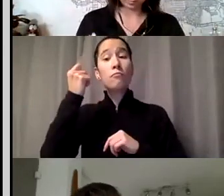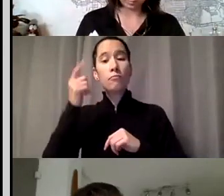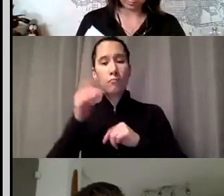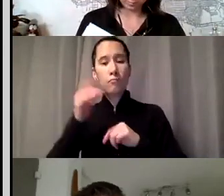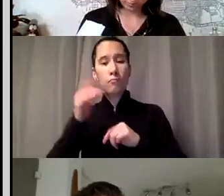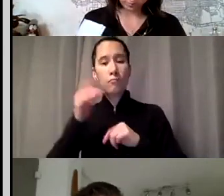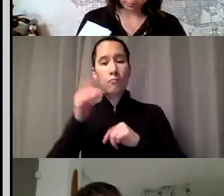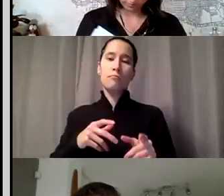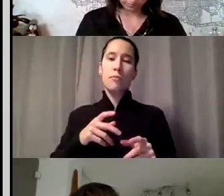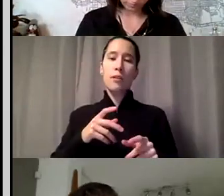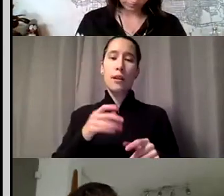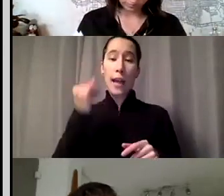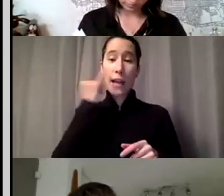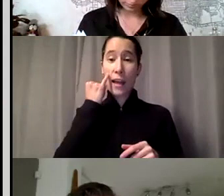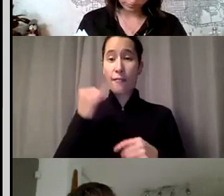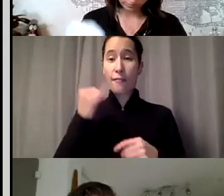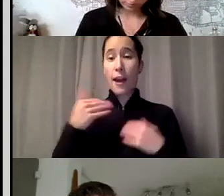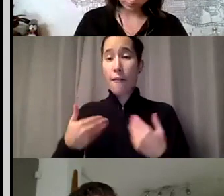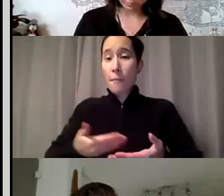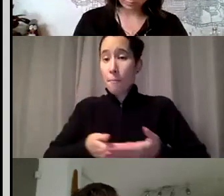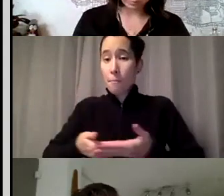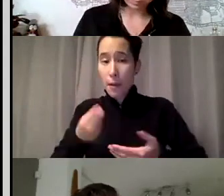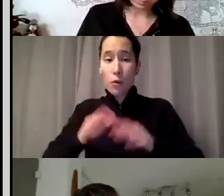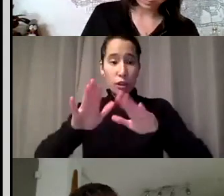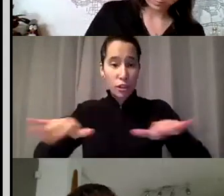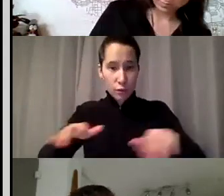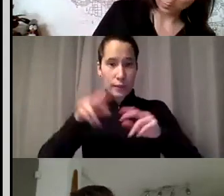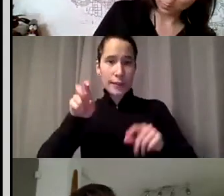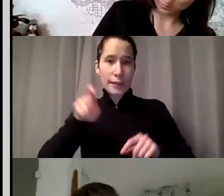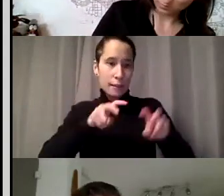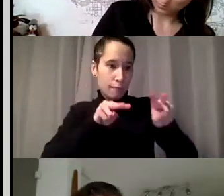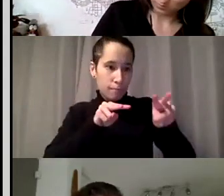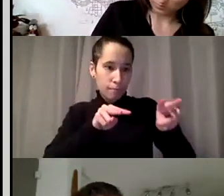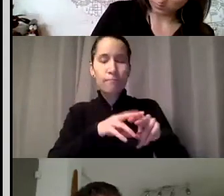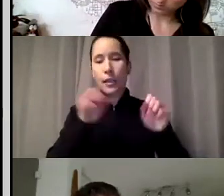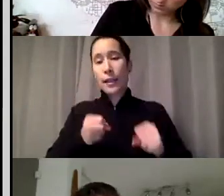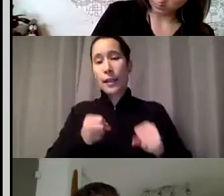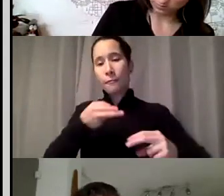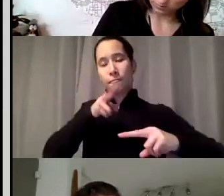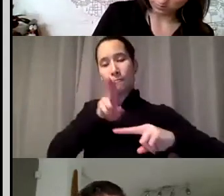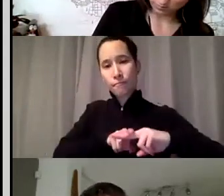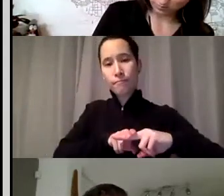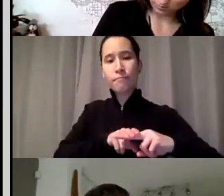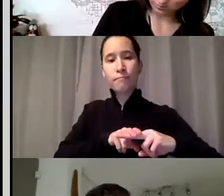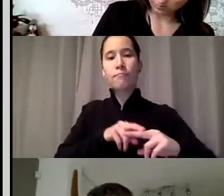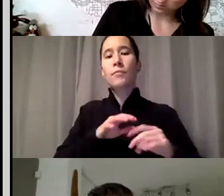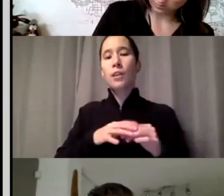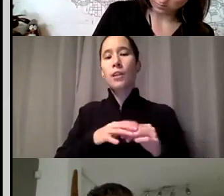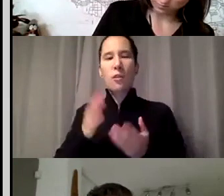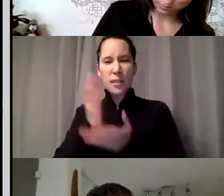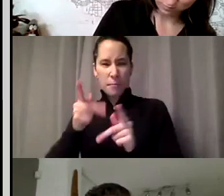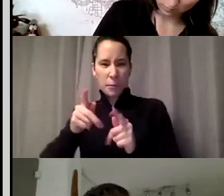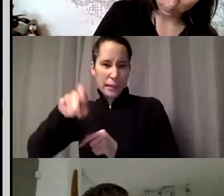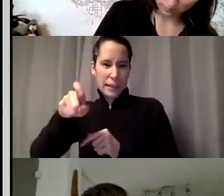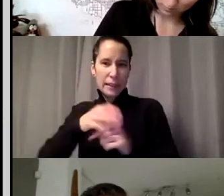issue of what that means, and we for little ones that need more support. But